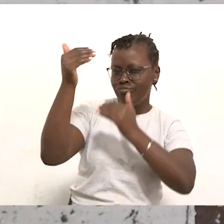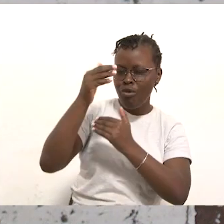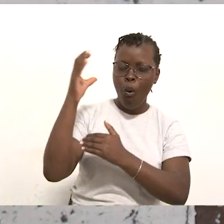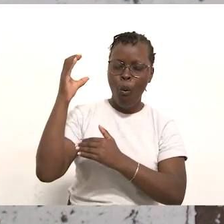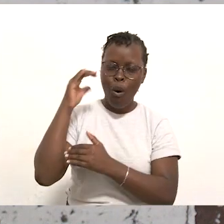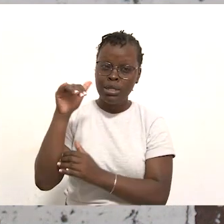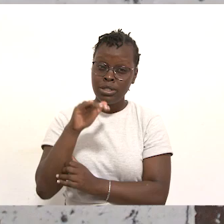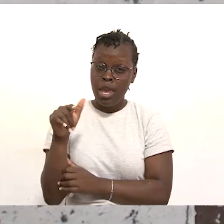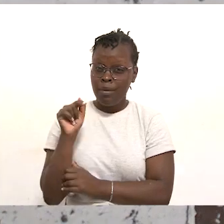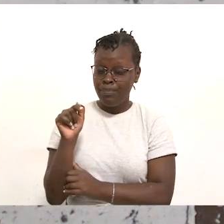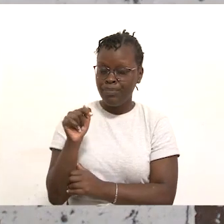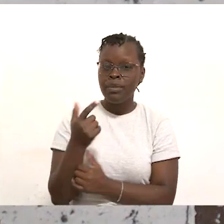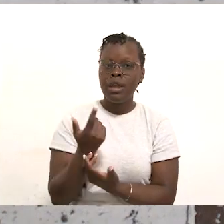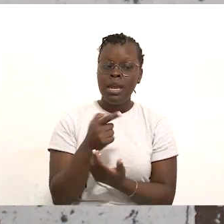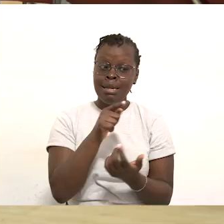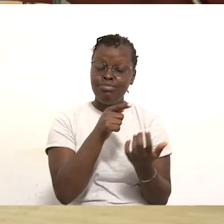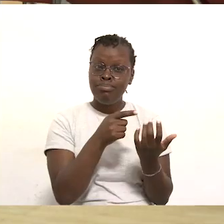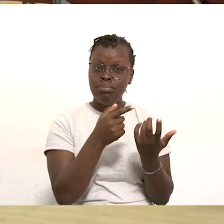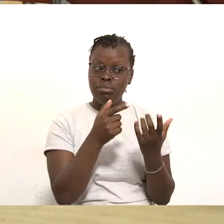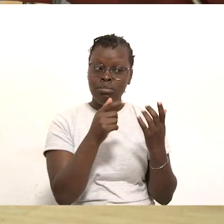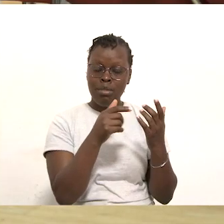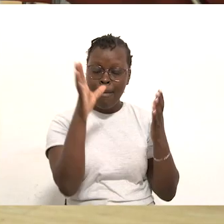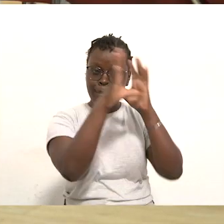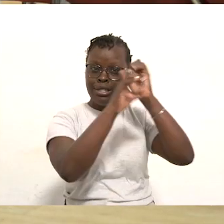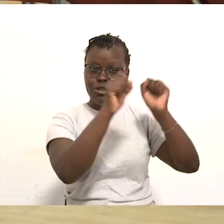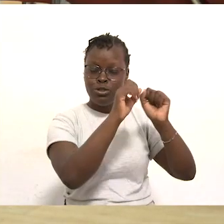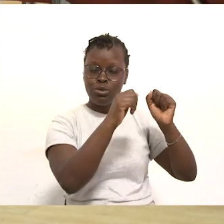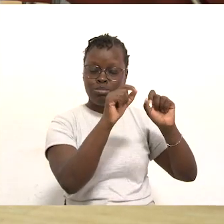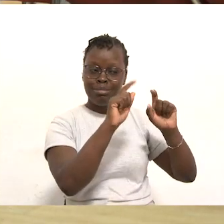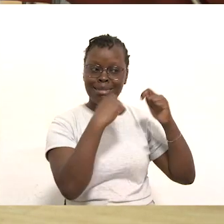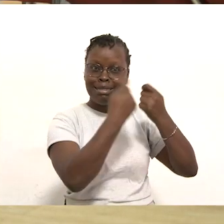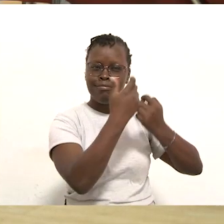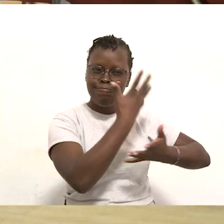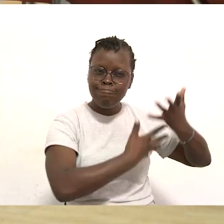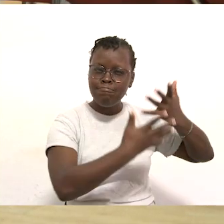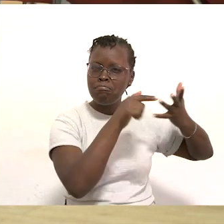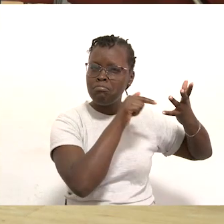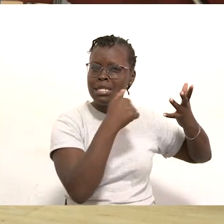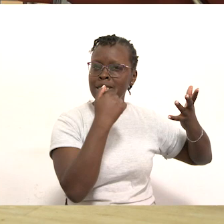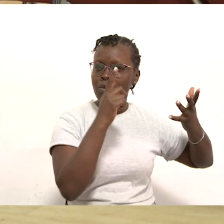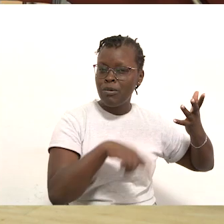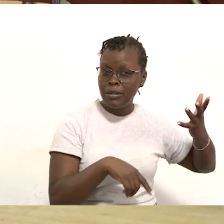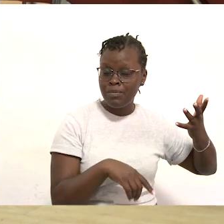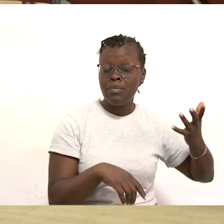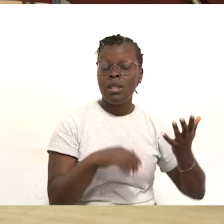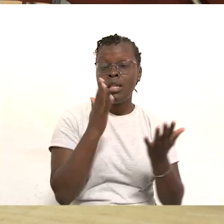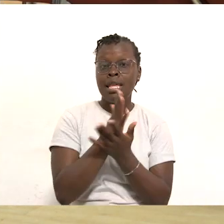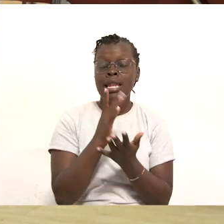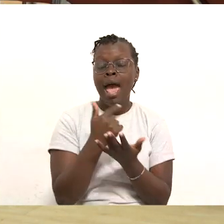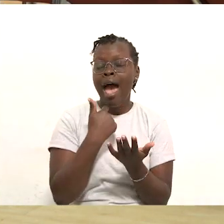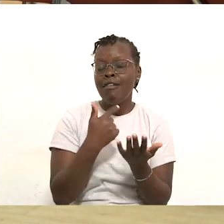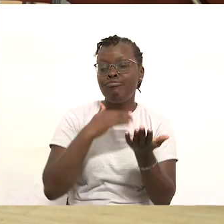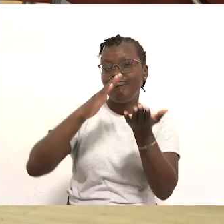reforms also spoke to tertiary education. And in fact, one mandate of the working group regarding tertiary education was to recommend a framework